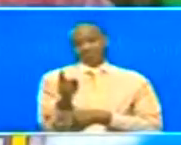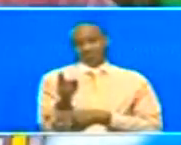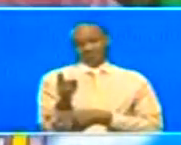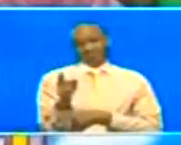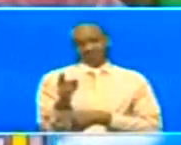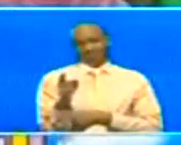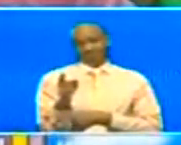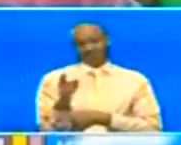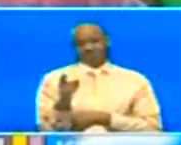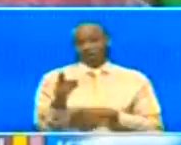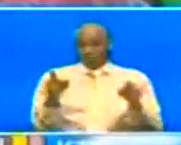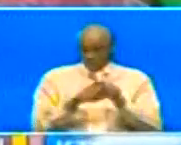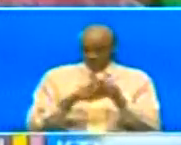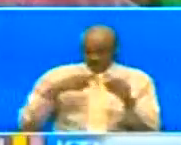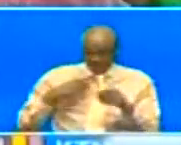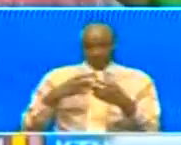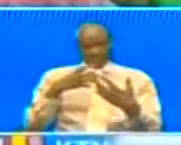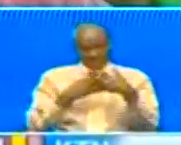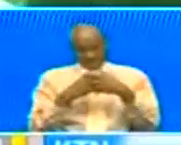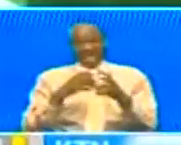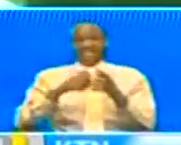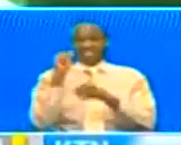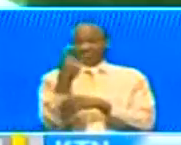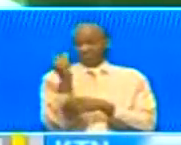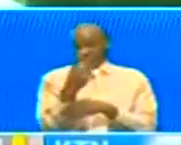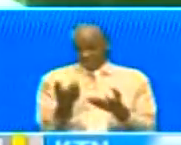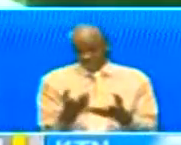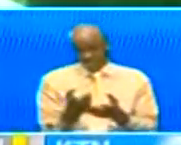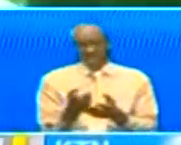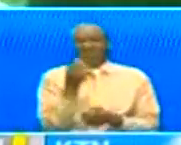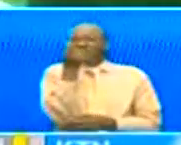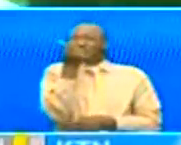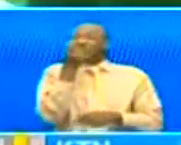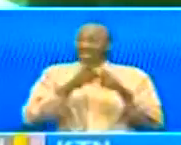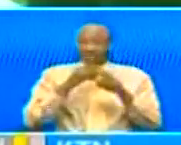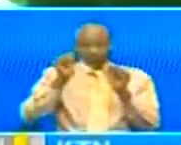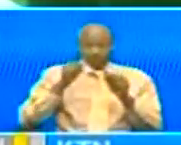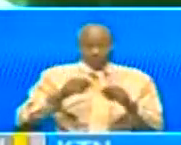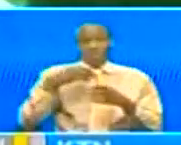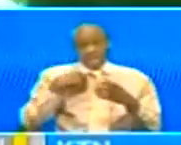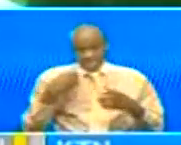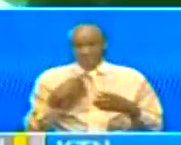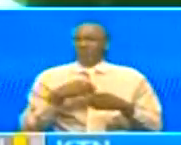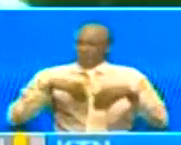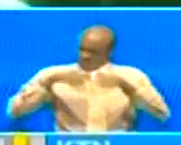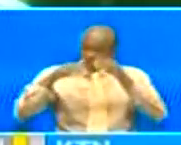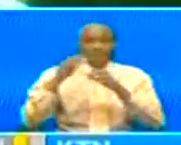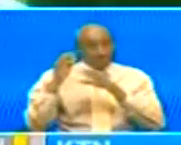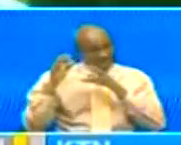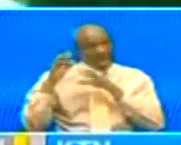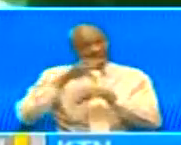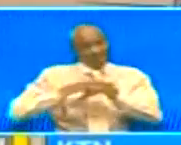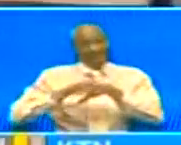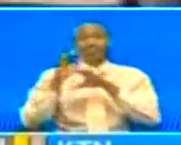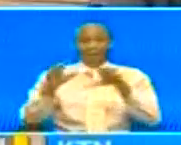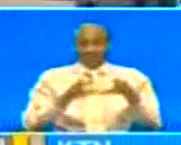of mechanization and irrigation. In the next few years, we are going to pursue aggressively the African market. And